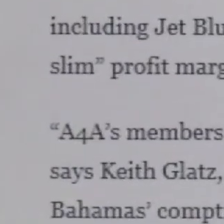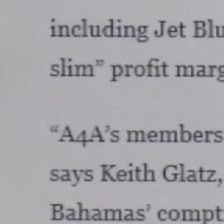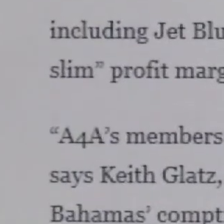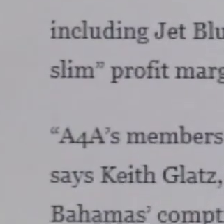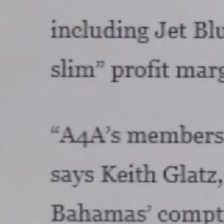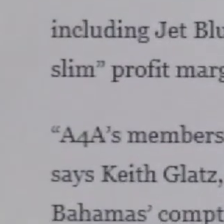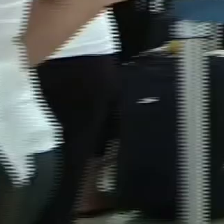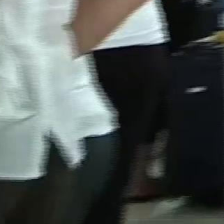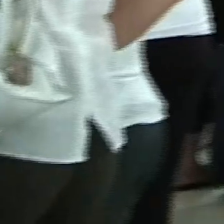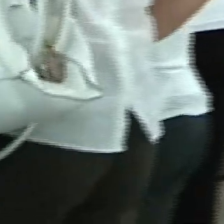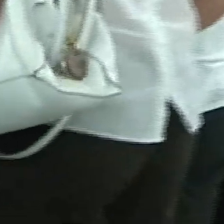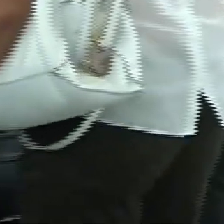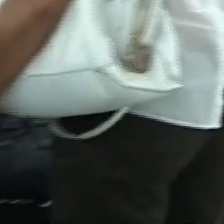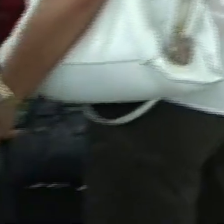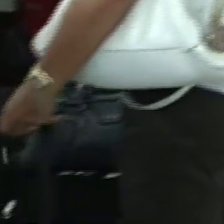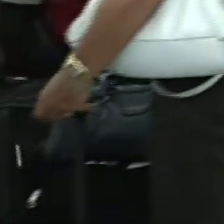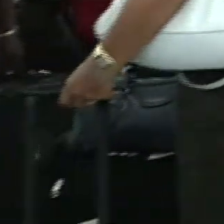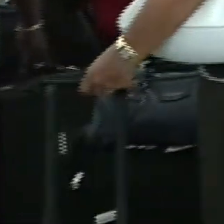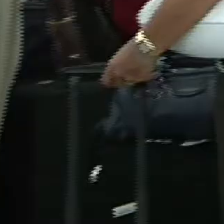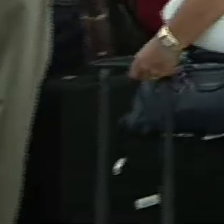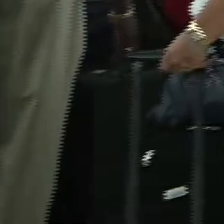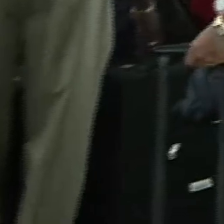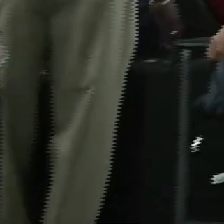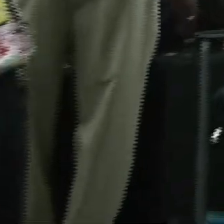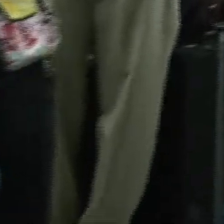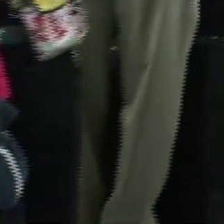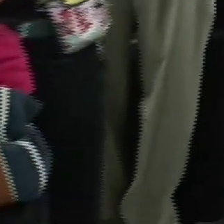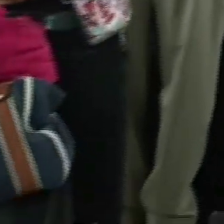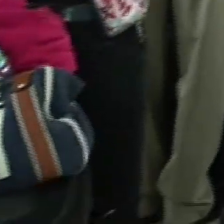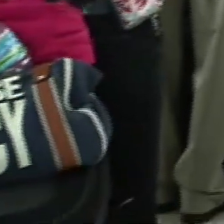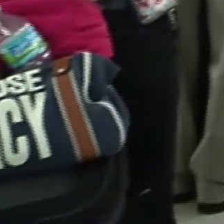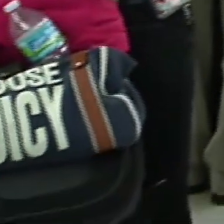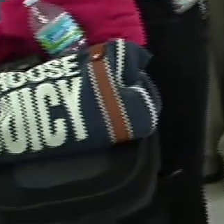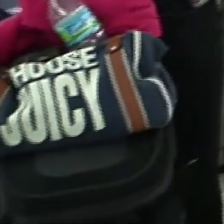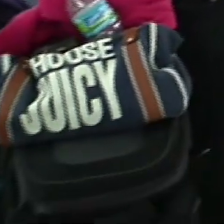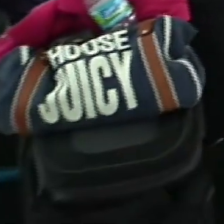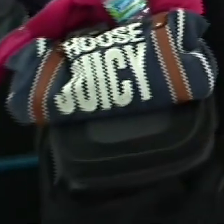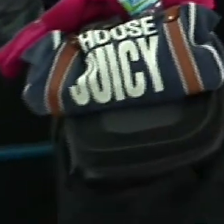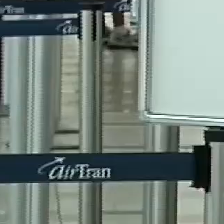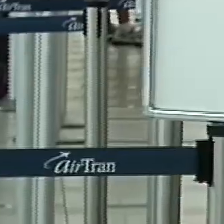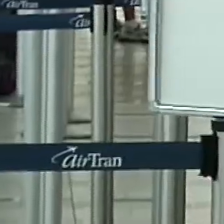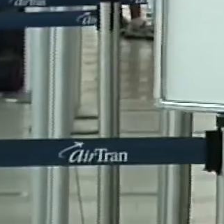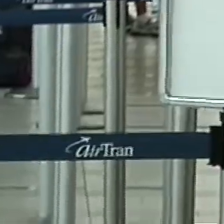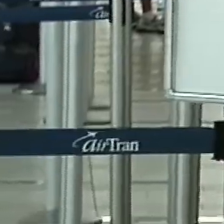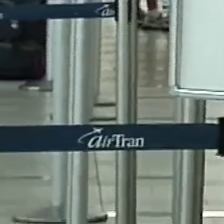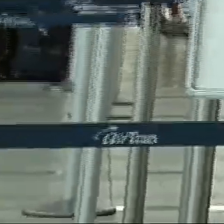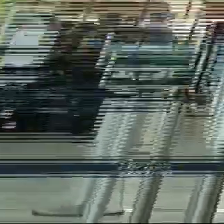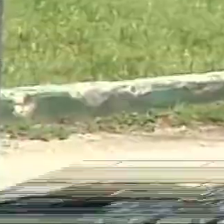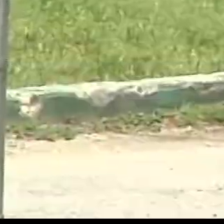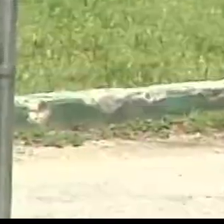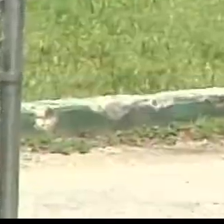Ahead tonight, the fee increase that airlines say won't fly. We've got the fallout coming up.